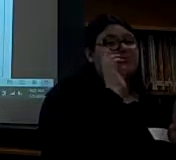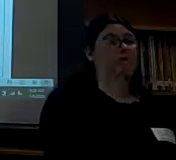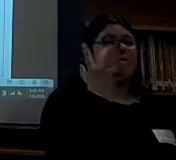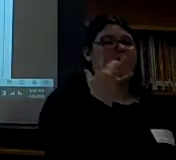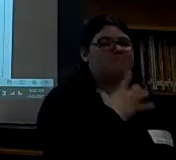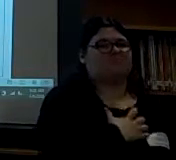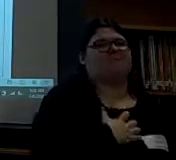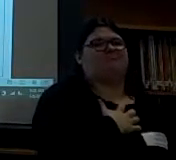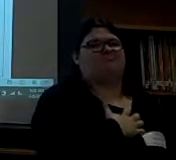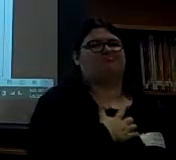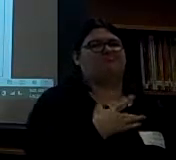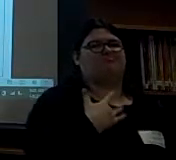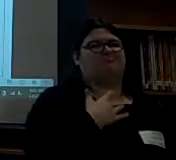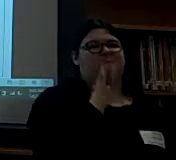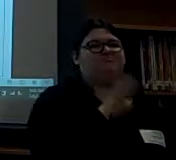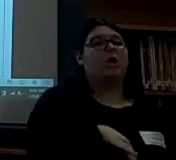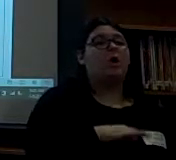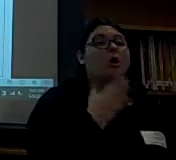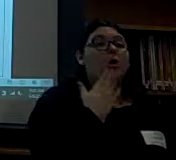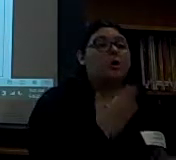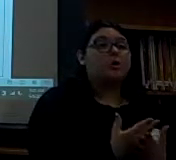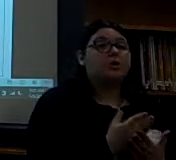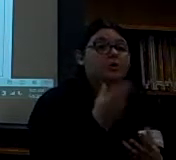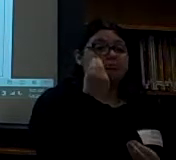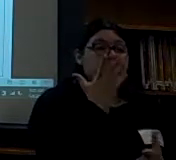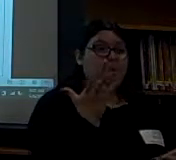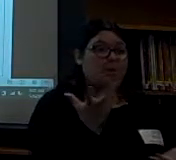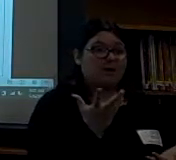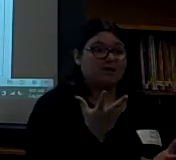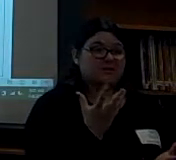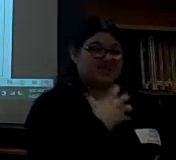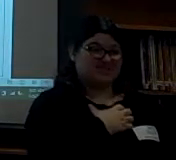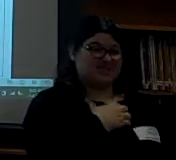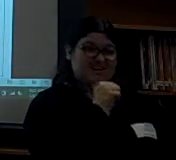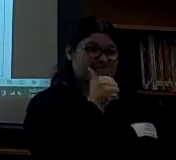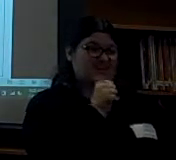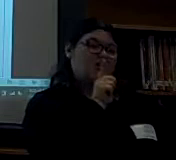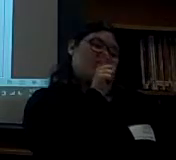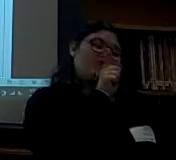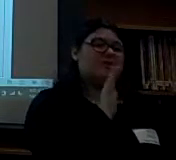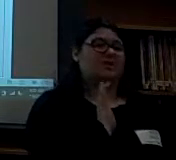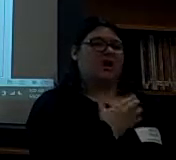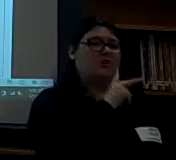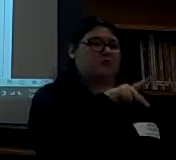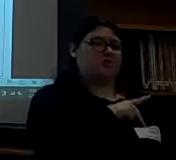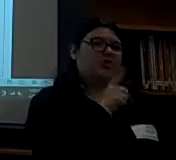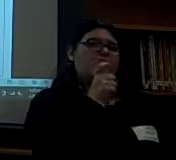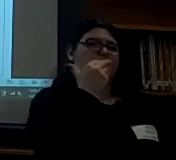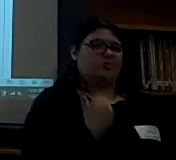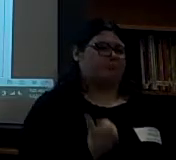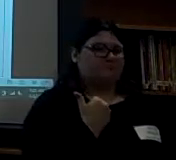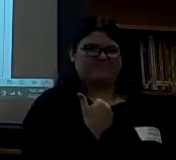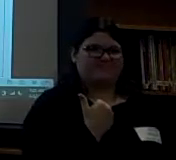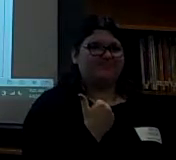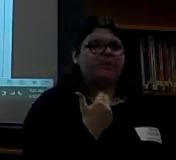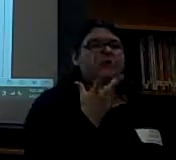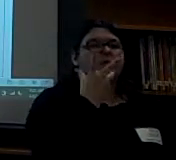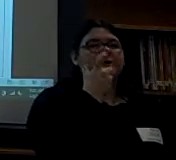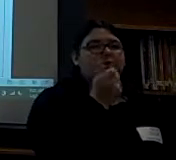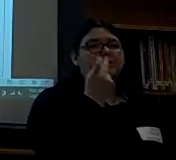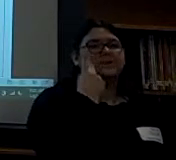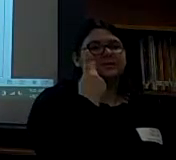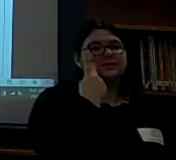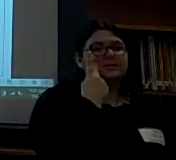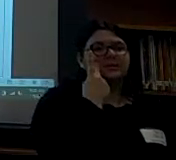such yuck. But the good news is, when we're in yuck, that's not really our personality. That's not really who we are. And in fact, it's interesting